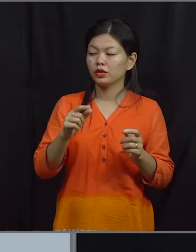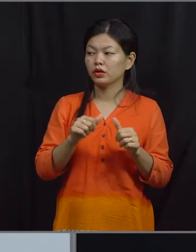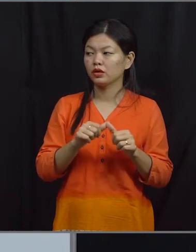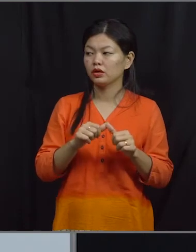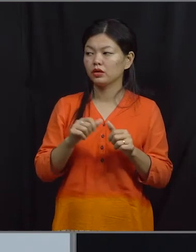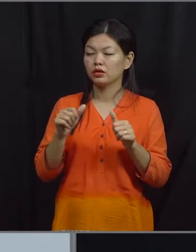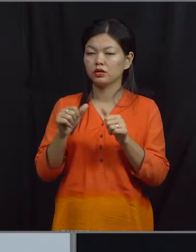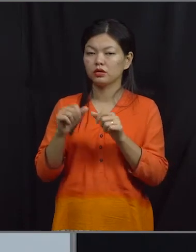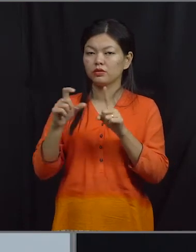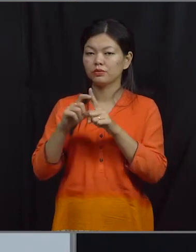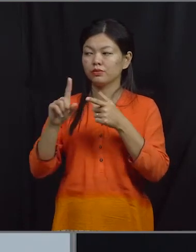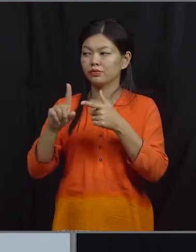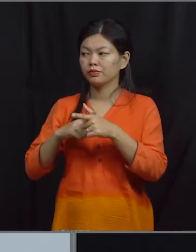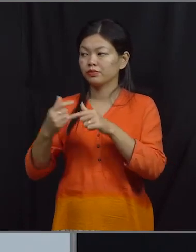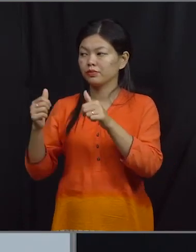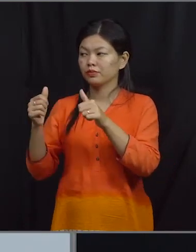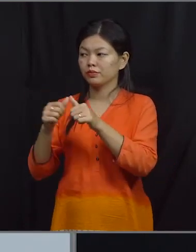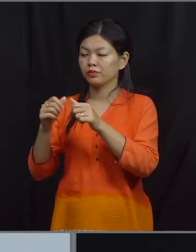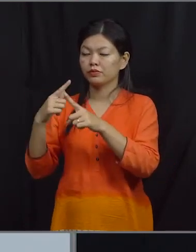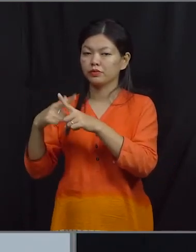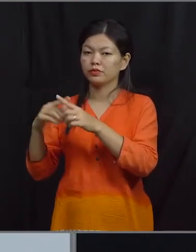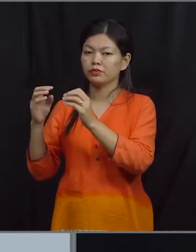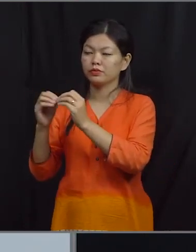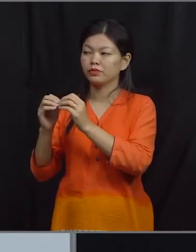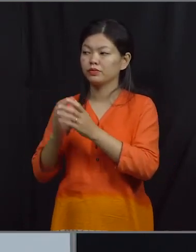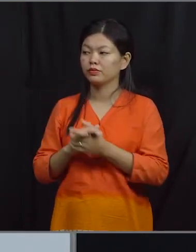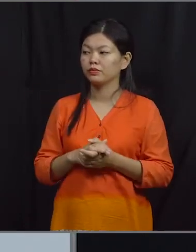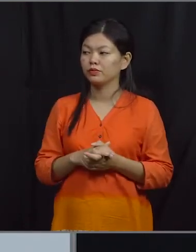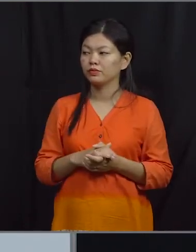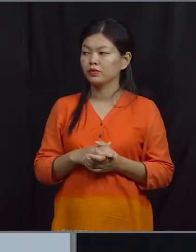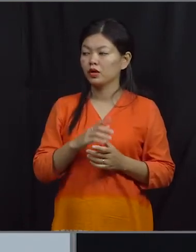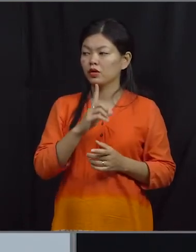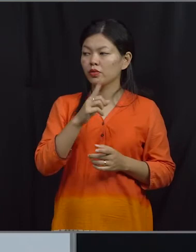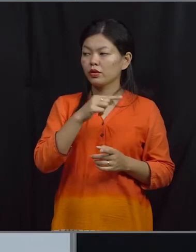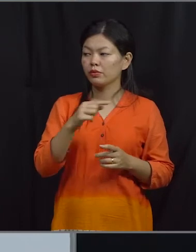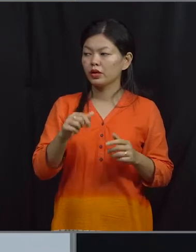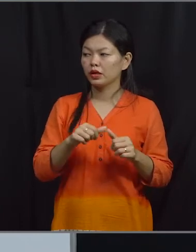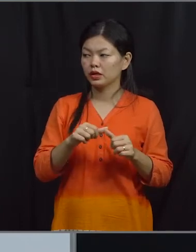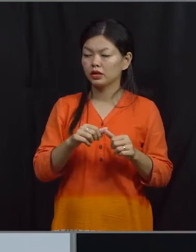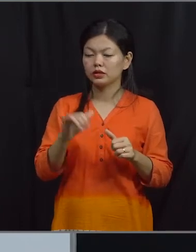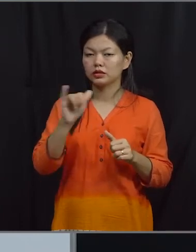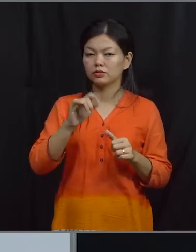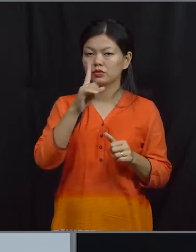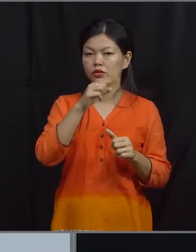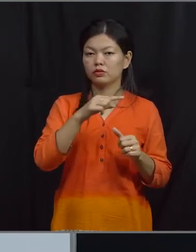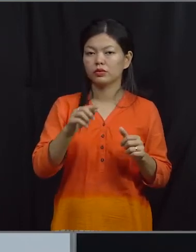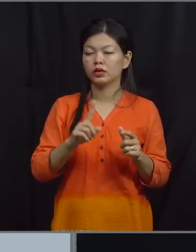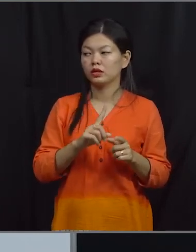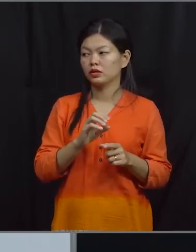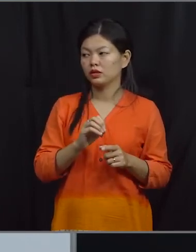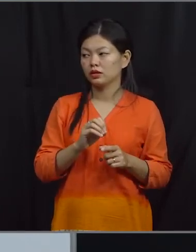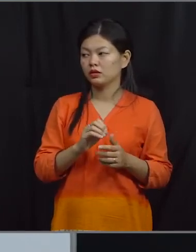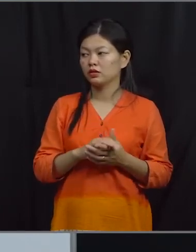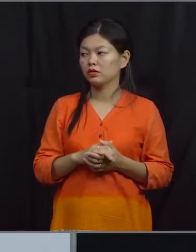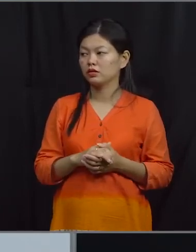into adjoin A into B, right? Okay, so 1 by determinant value is 10 and adjoint matrix